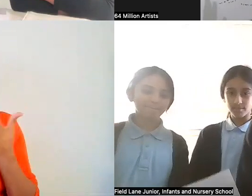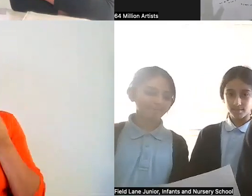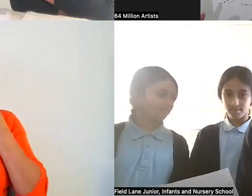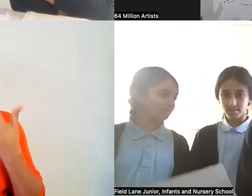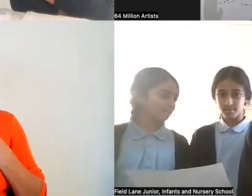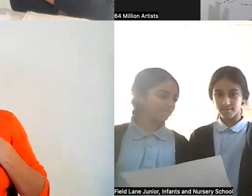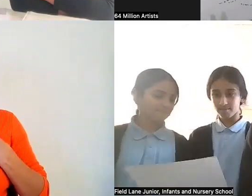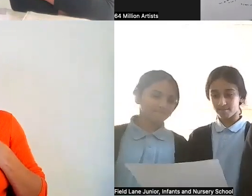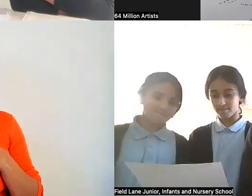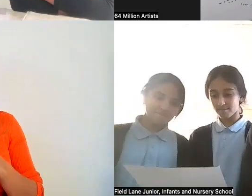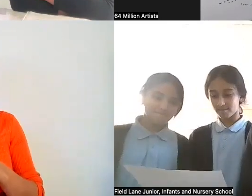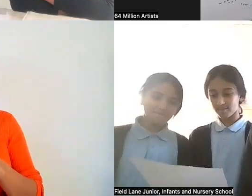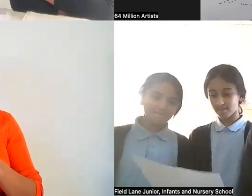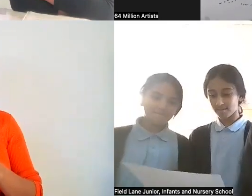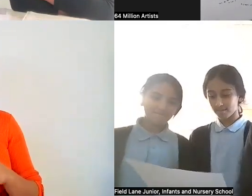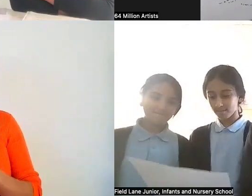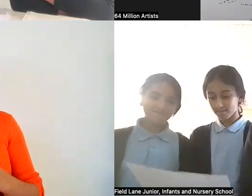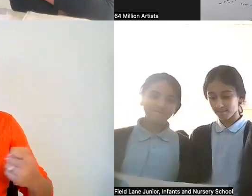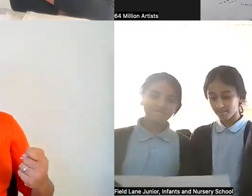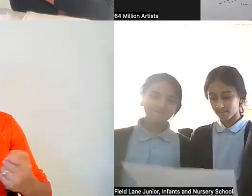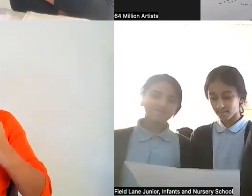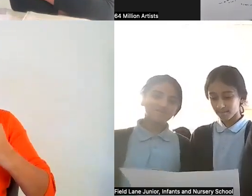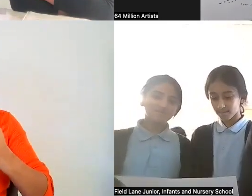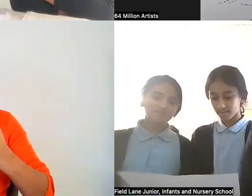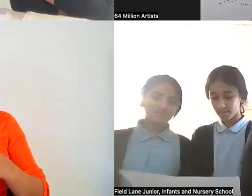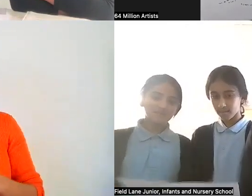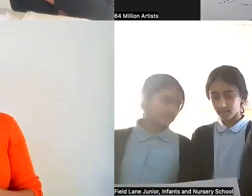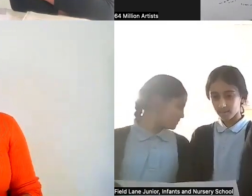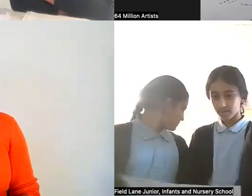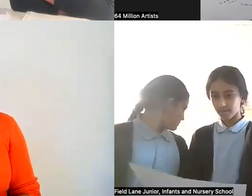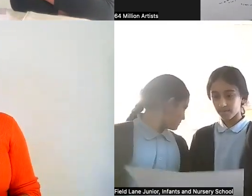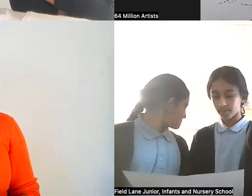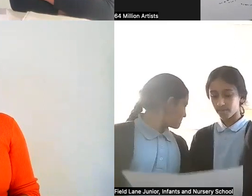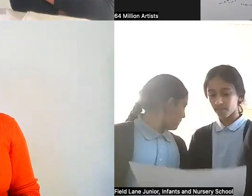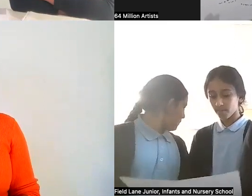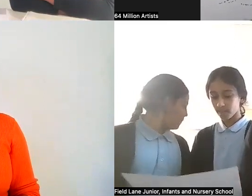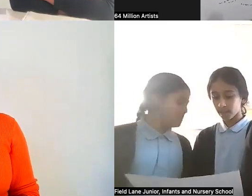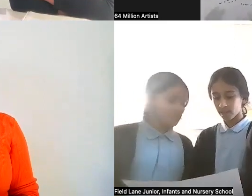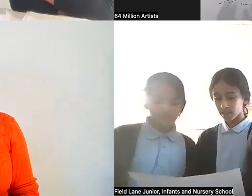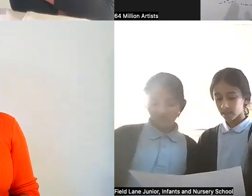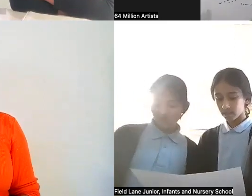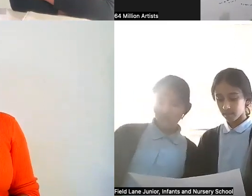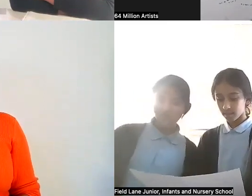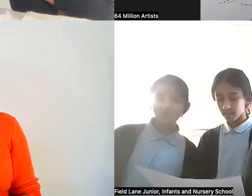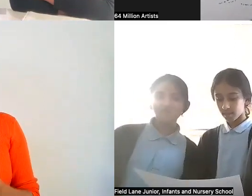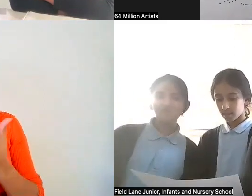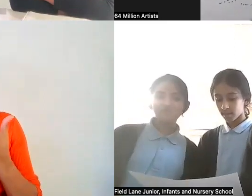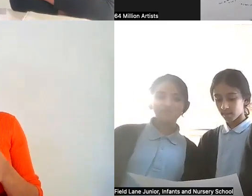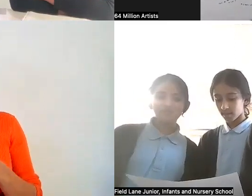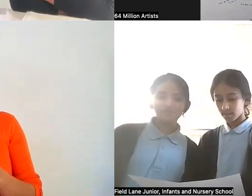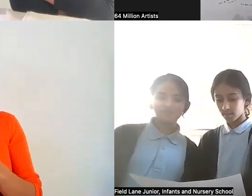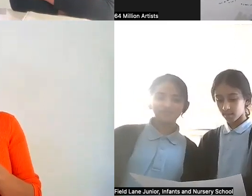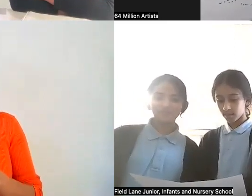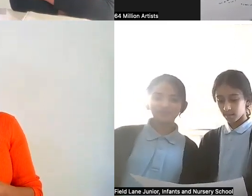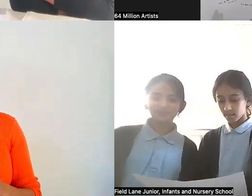by repeating things, you make it more. In fact, I think some of the African languages, yep, that's it, you repeat, so you don't have to say very,